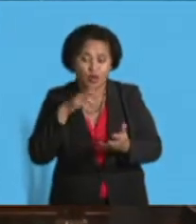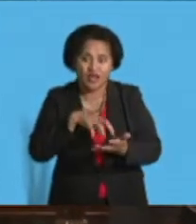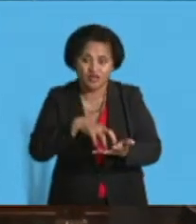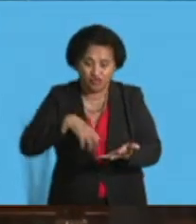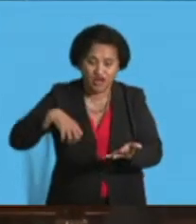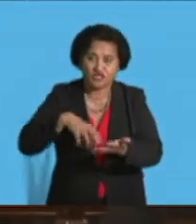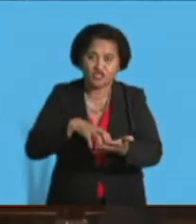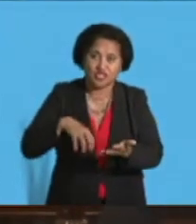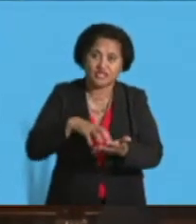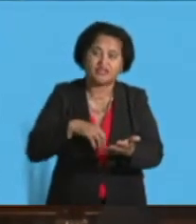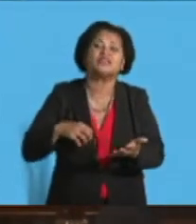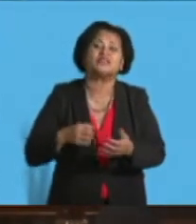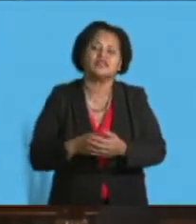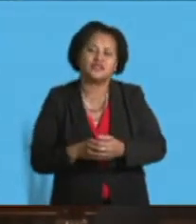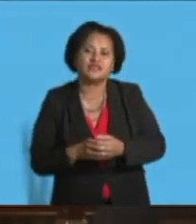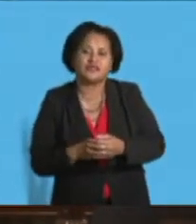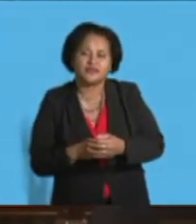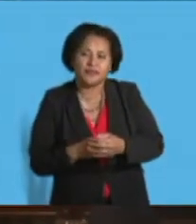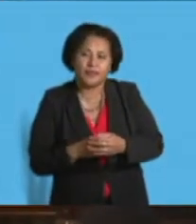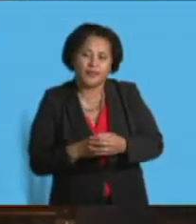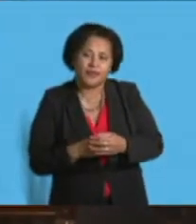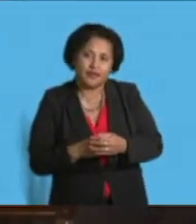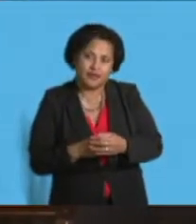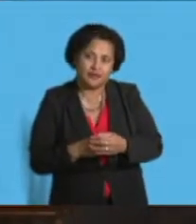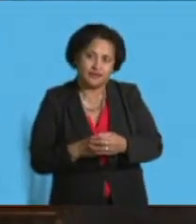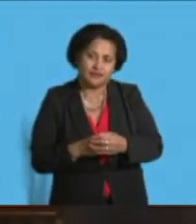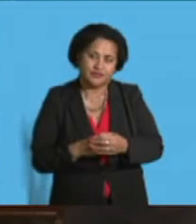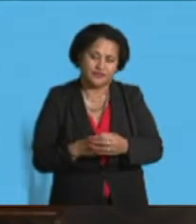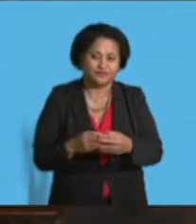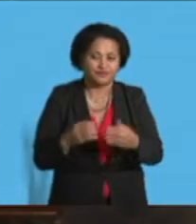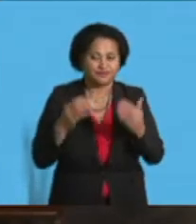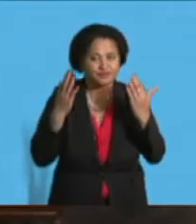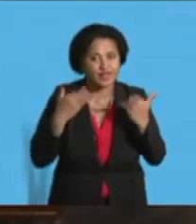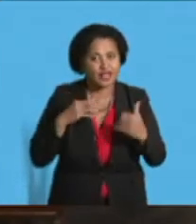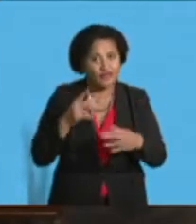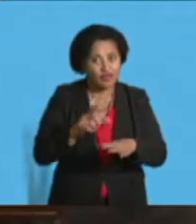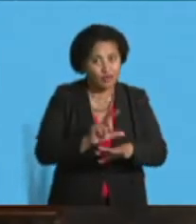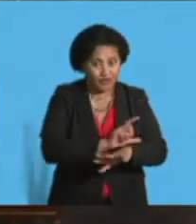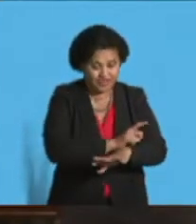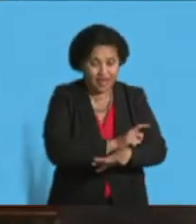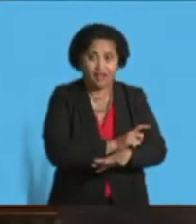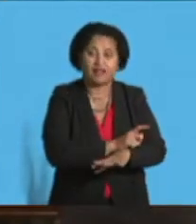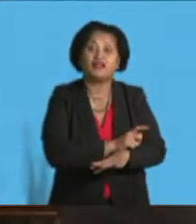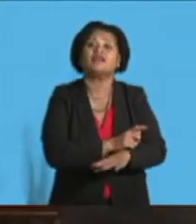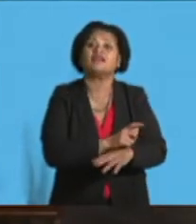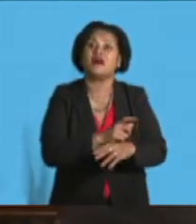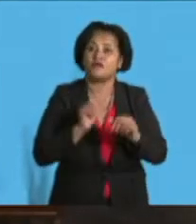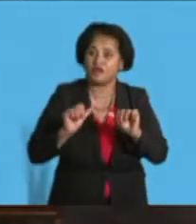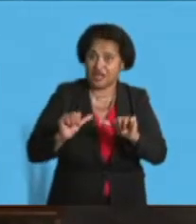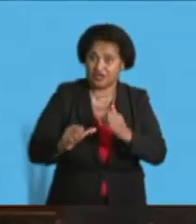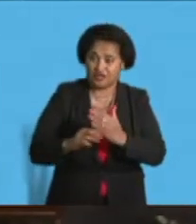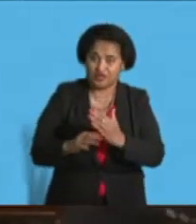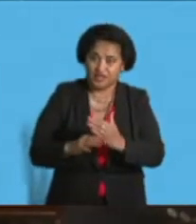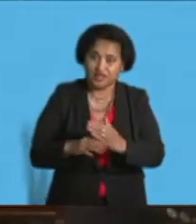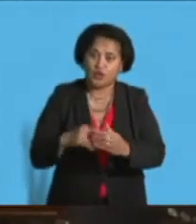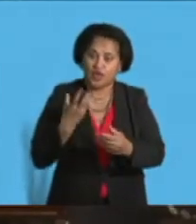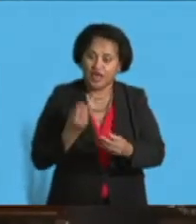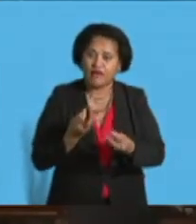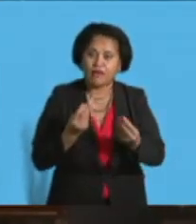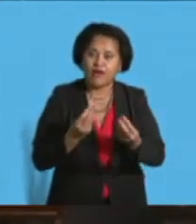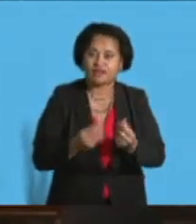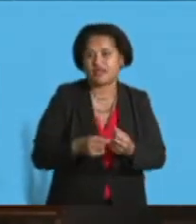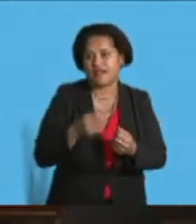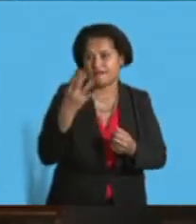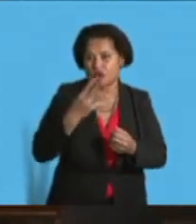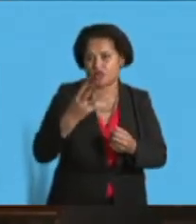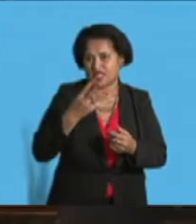management activities, Madam Speaker. Madam Speaker, for the coastal protection works, we have got an allocation of 14 million,